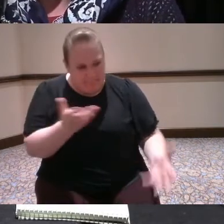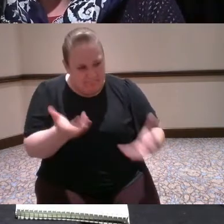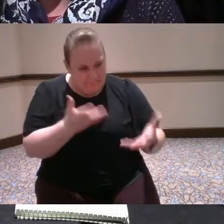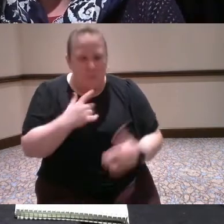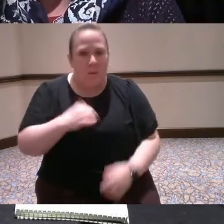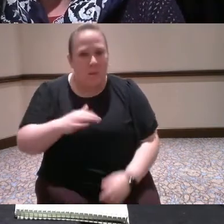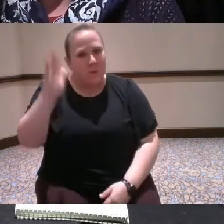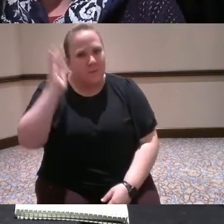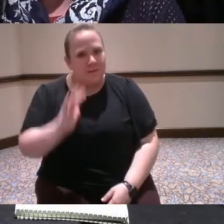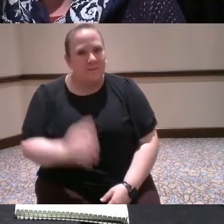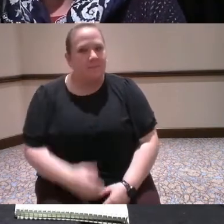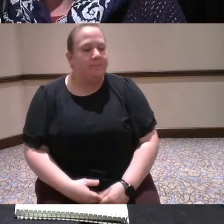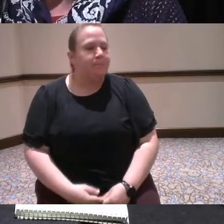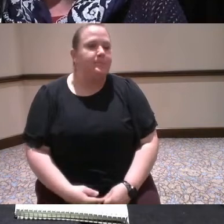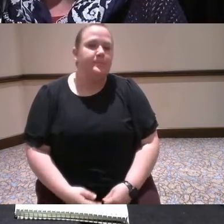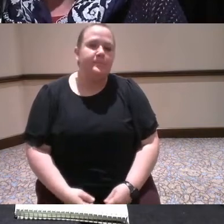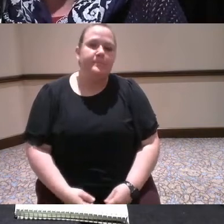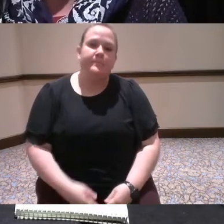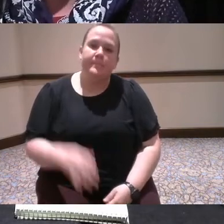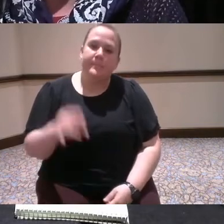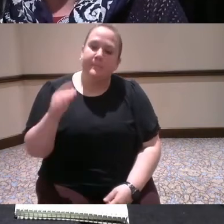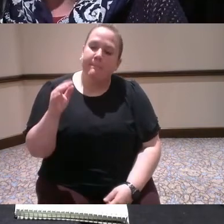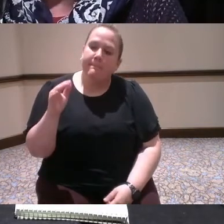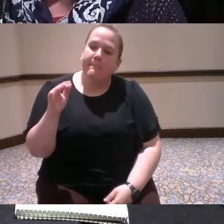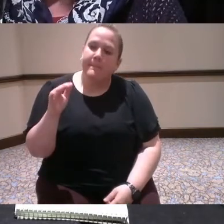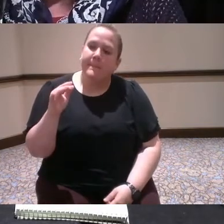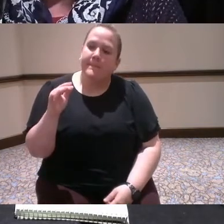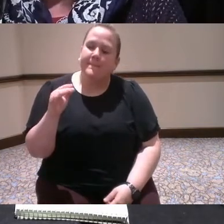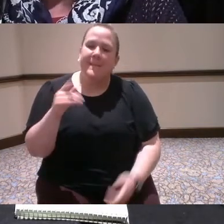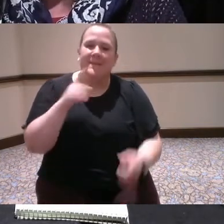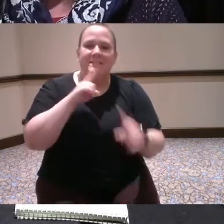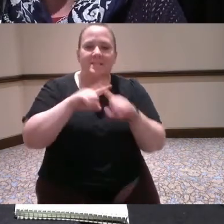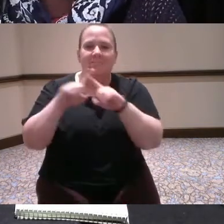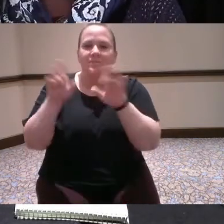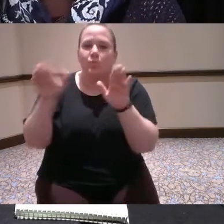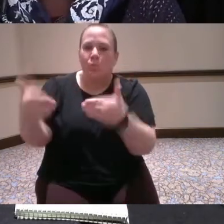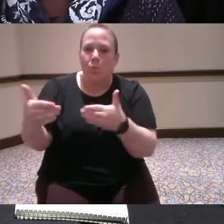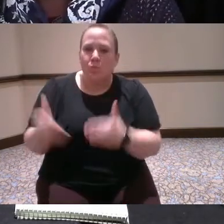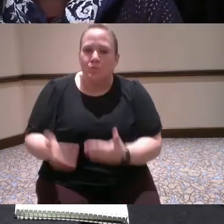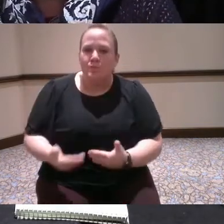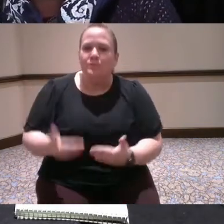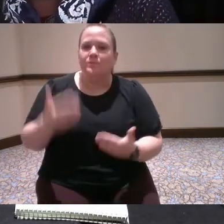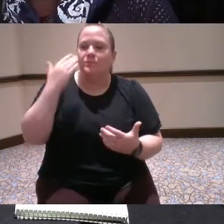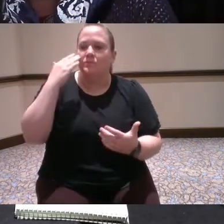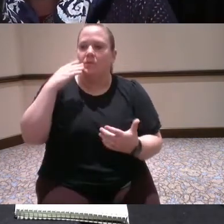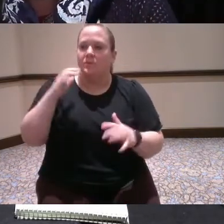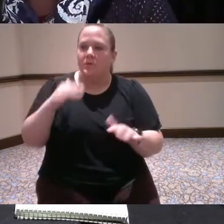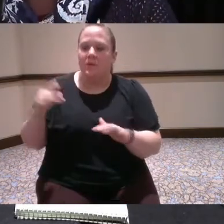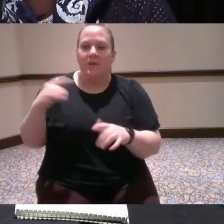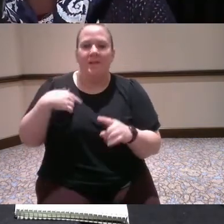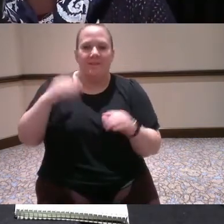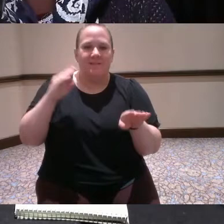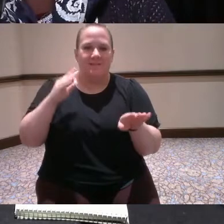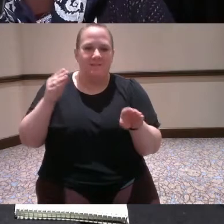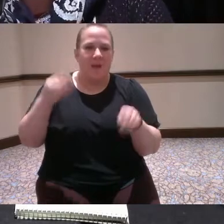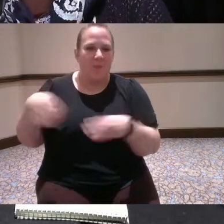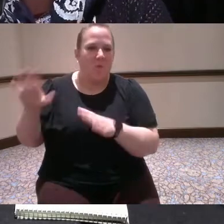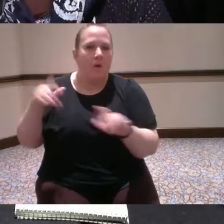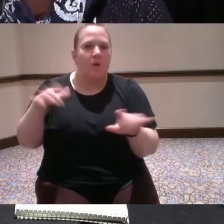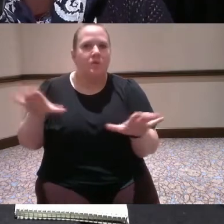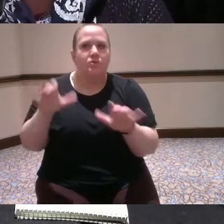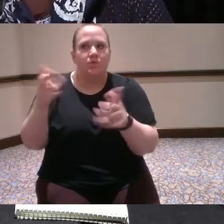ago. it was, you know, a room to room sort of thing. They moved on to do things at